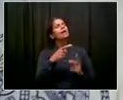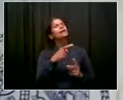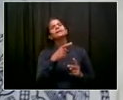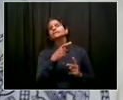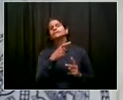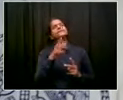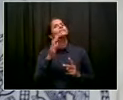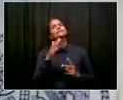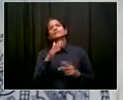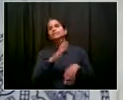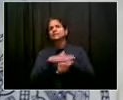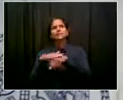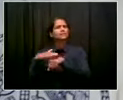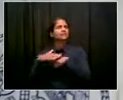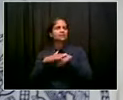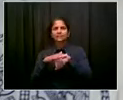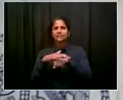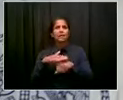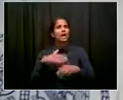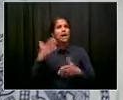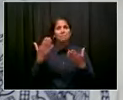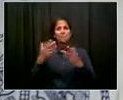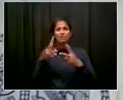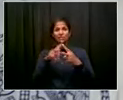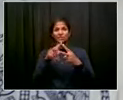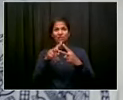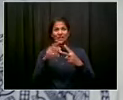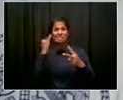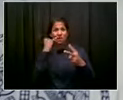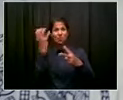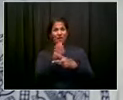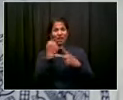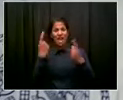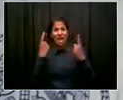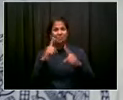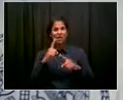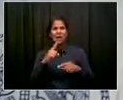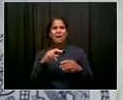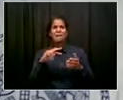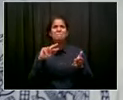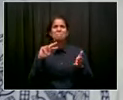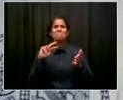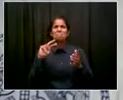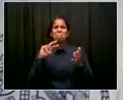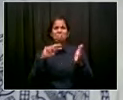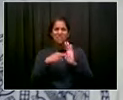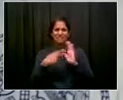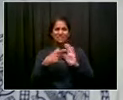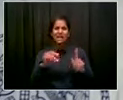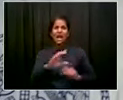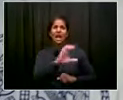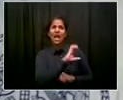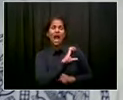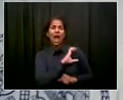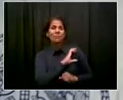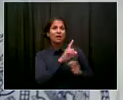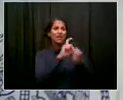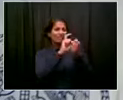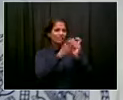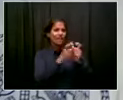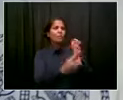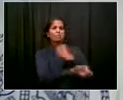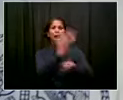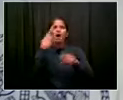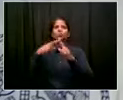fighting that style of policing so i guess the question to me is why aren't you coming out in favor of one of the progressives like your former employee